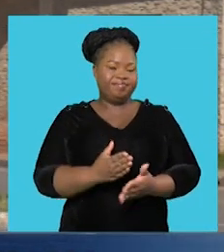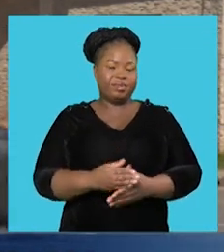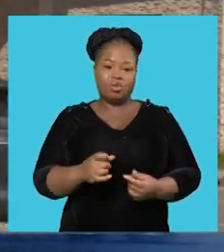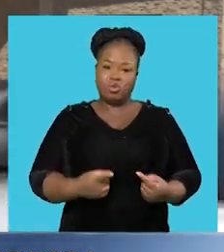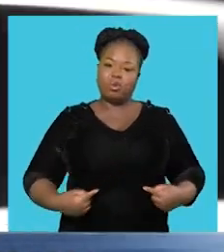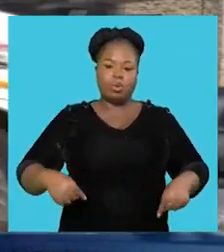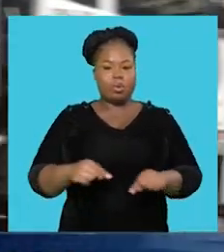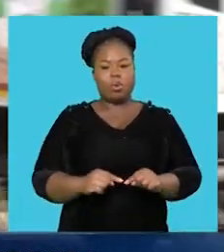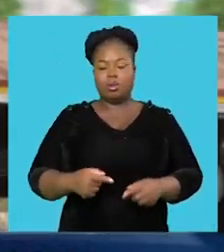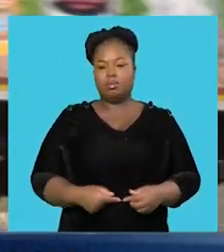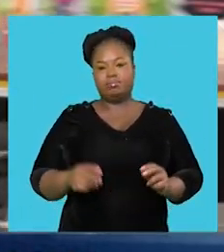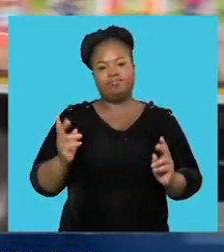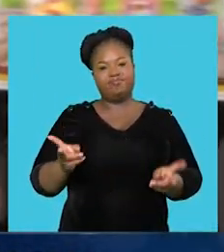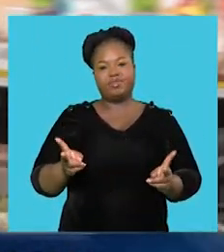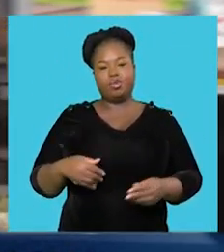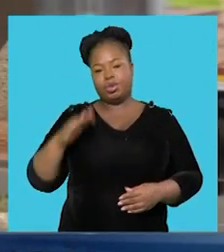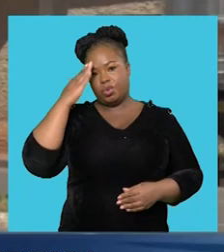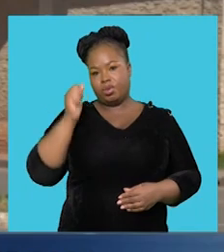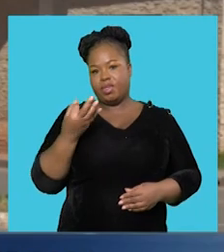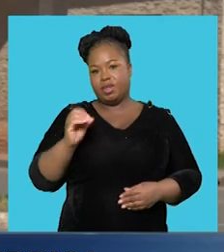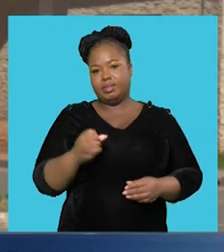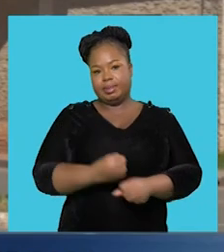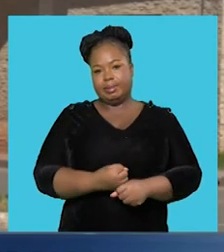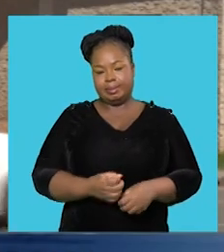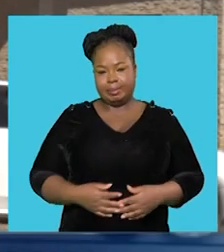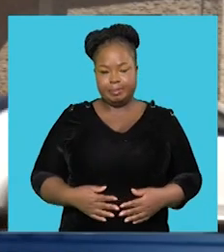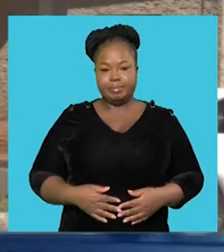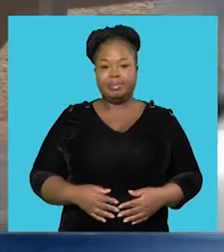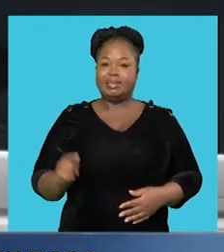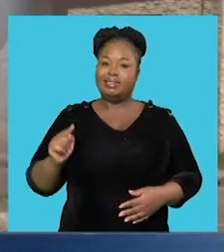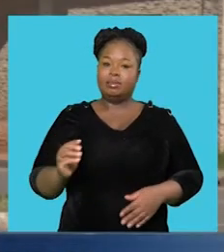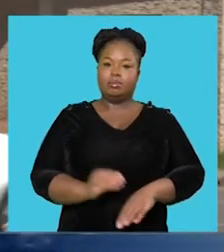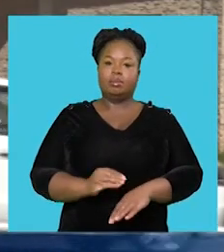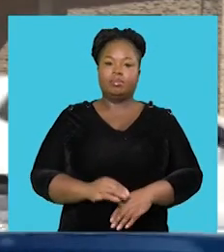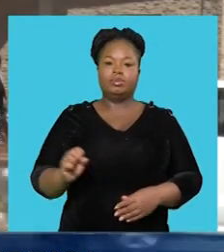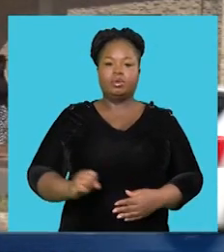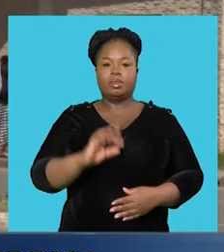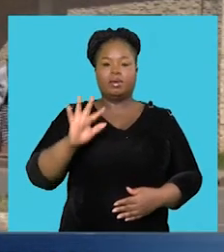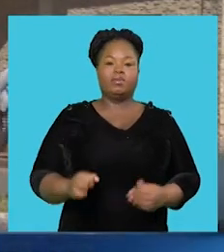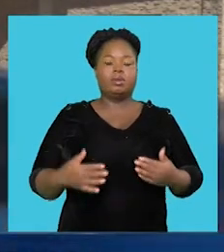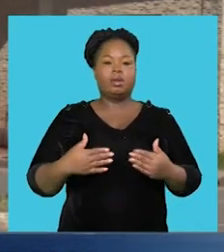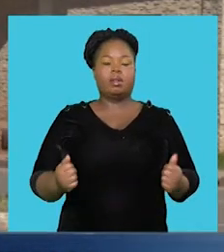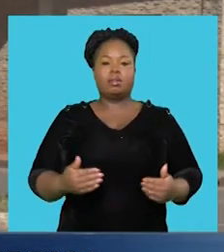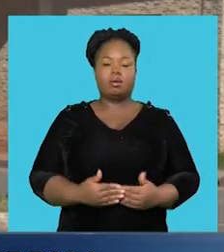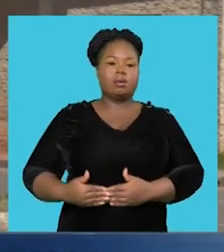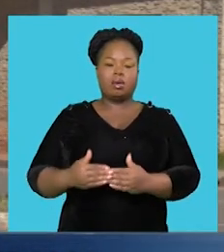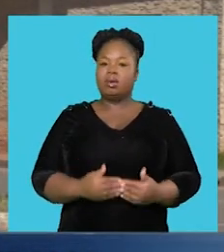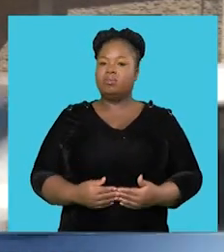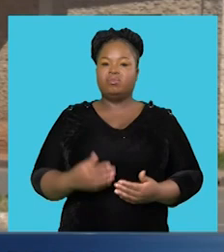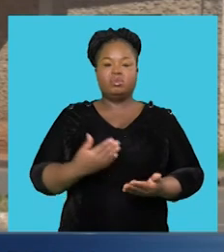of us have been used to for the last 30 years. This crisis in South African healthcare is evident